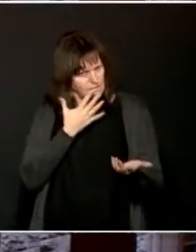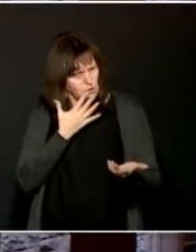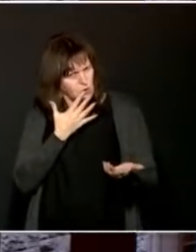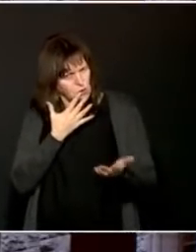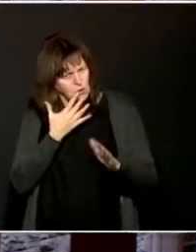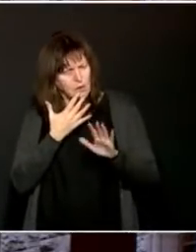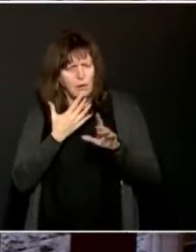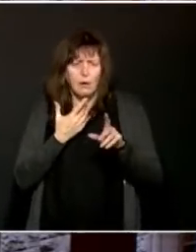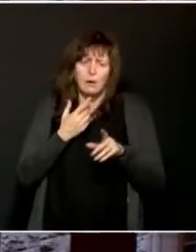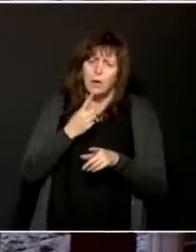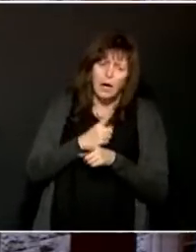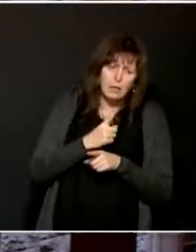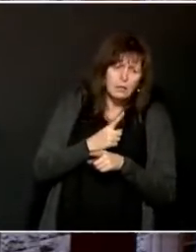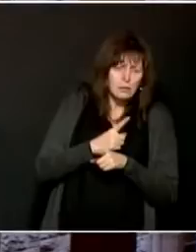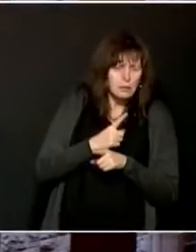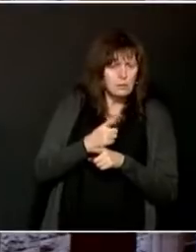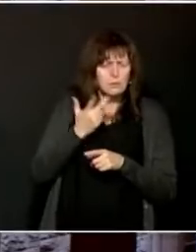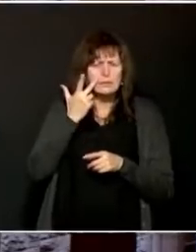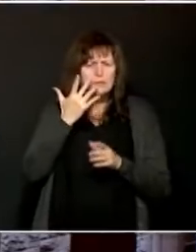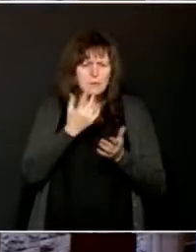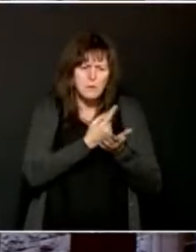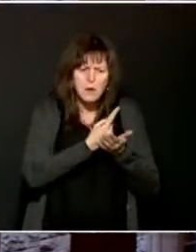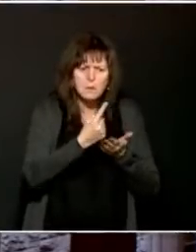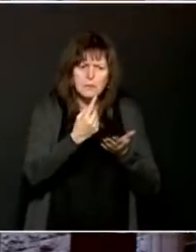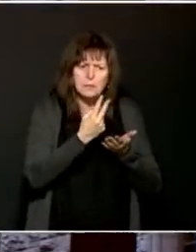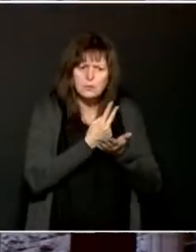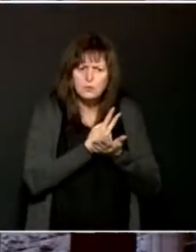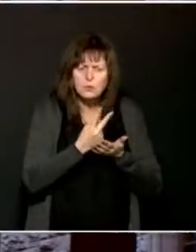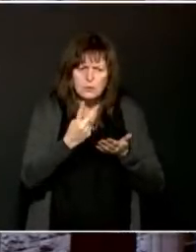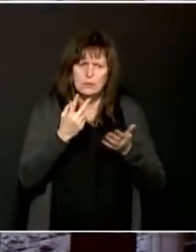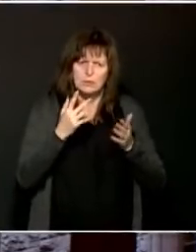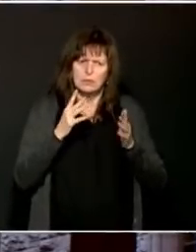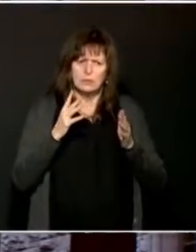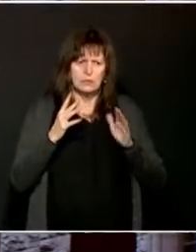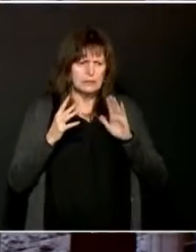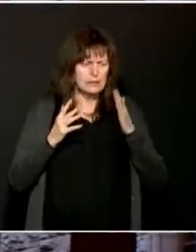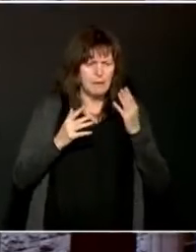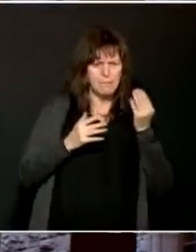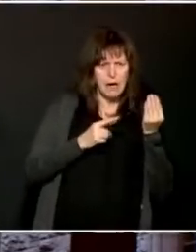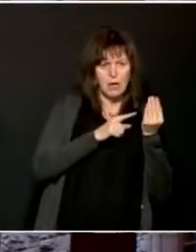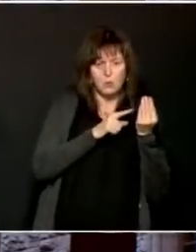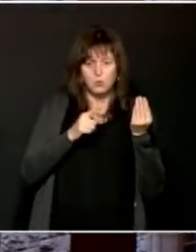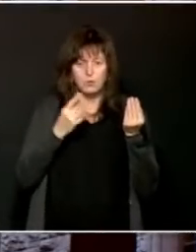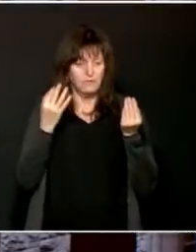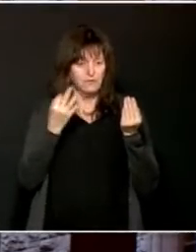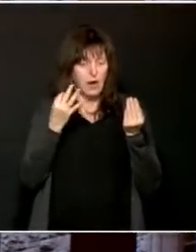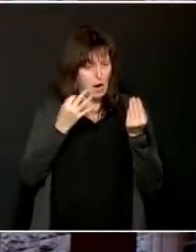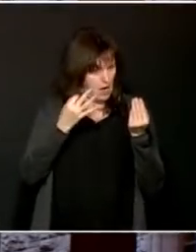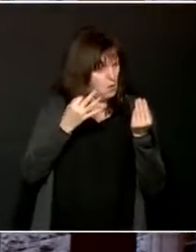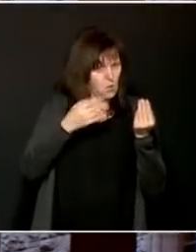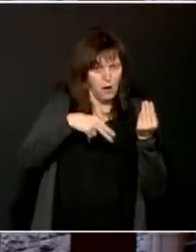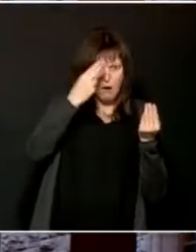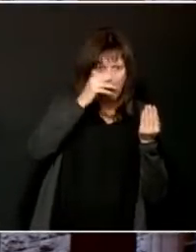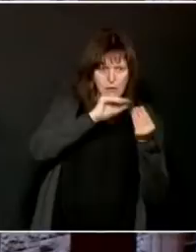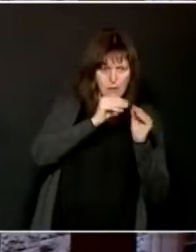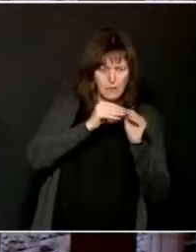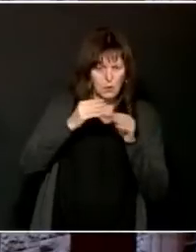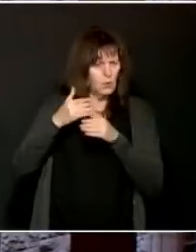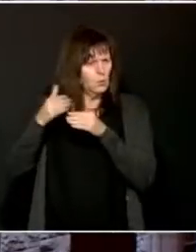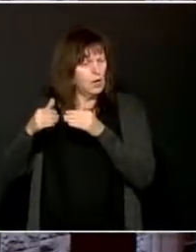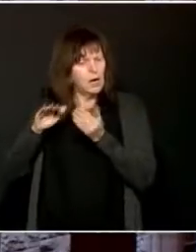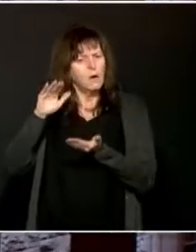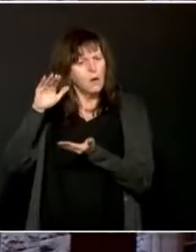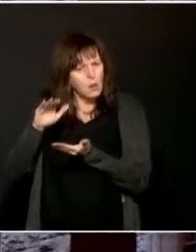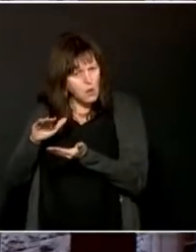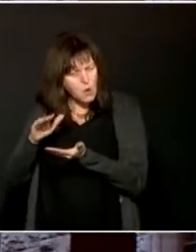couple of weekends. Let's see how it goes forward as we move, especially this coming number of weeks ahead, when we're going to start getting large